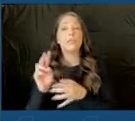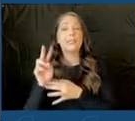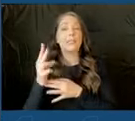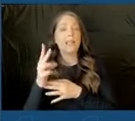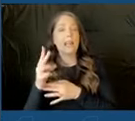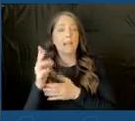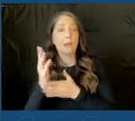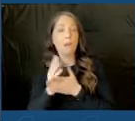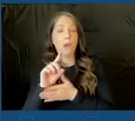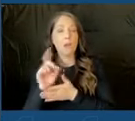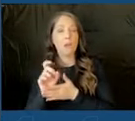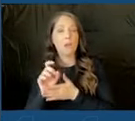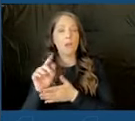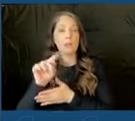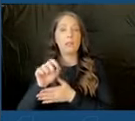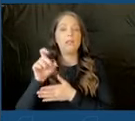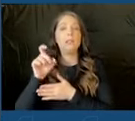question,